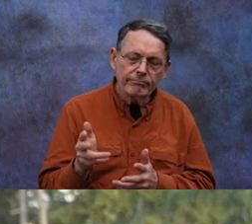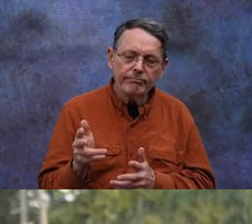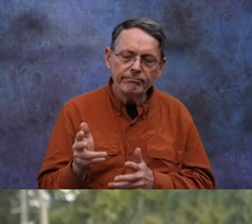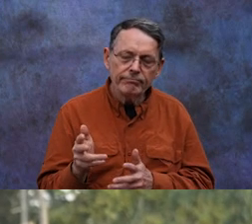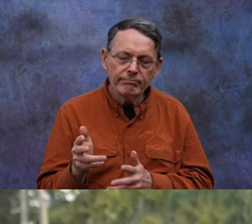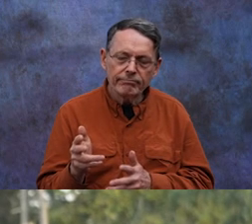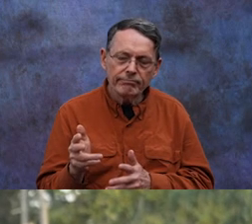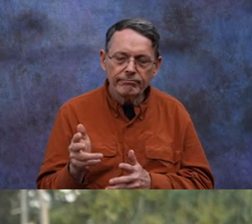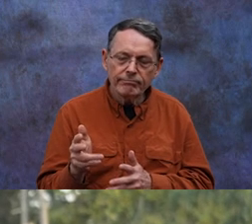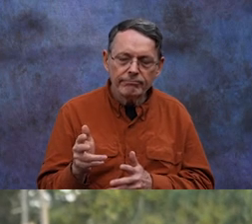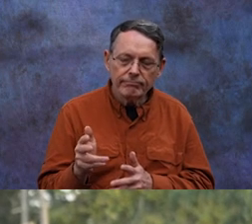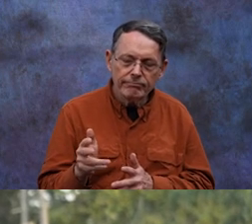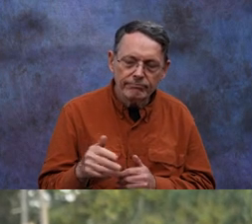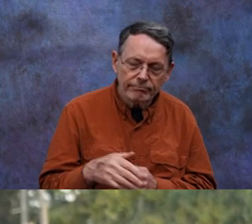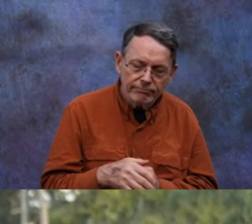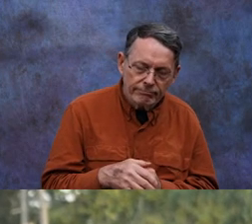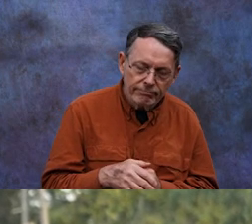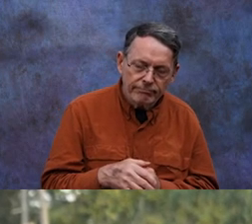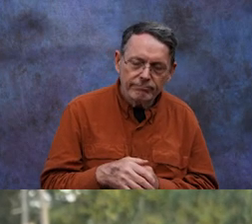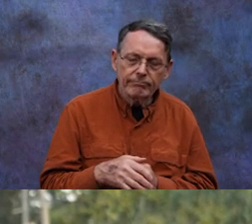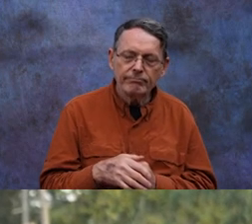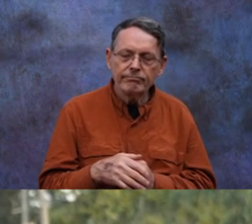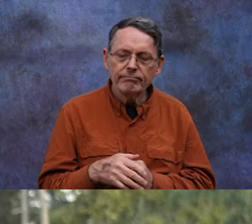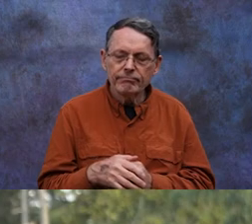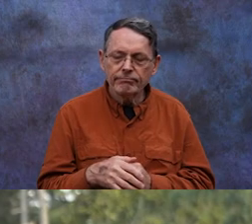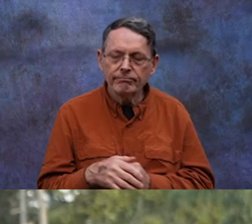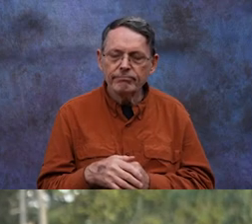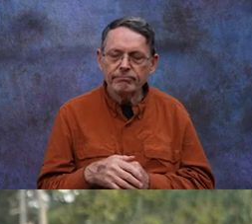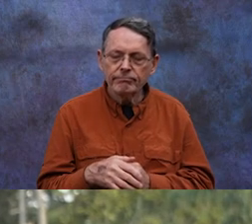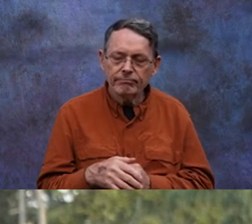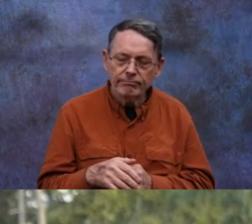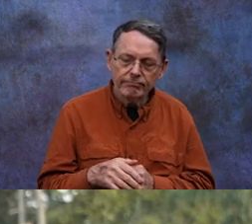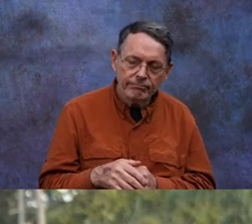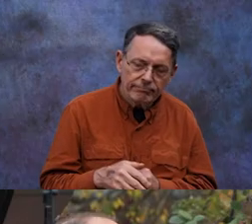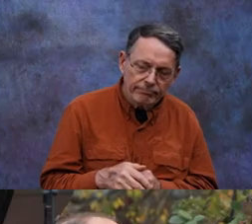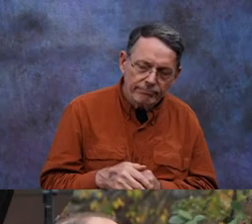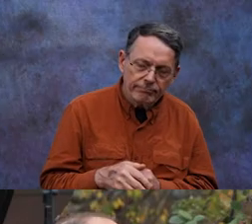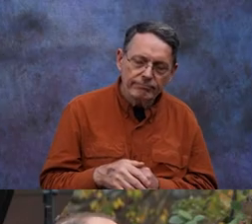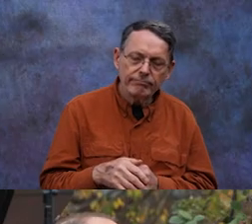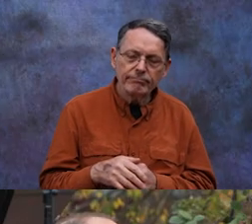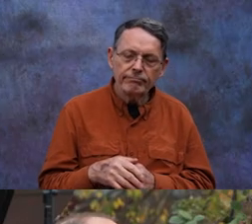Thank you.